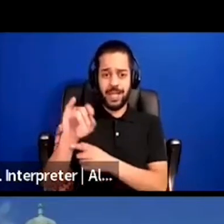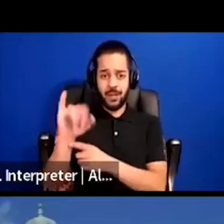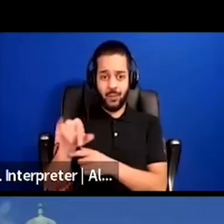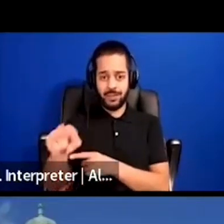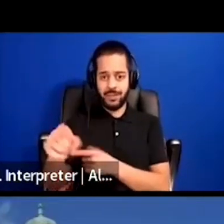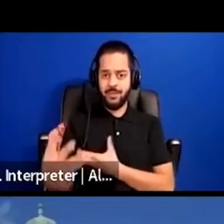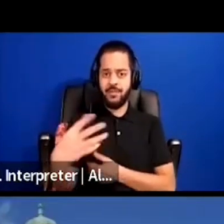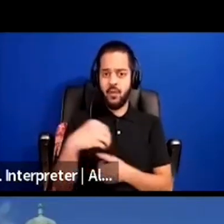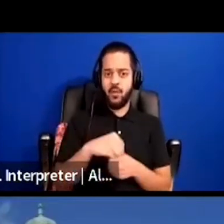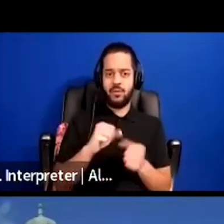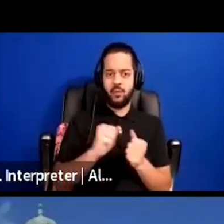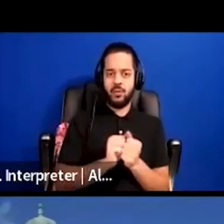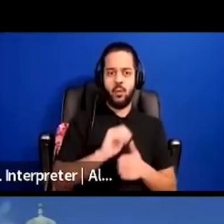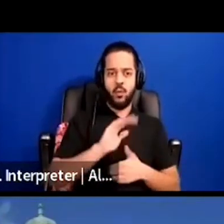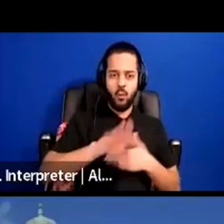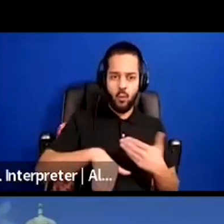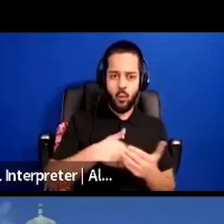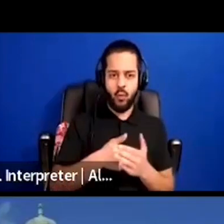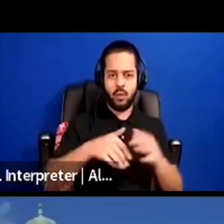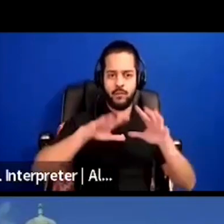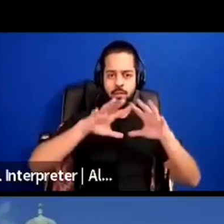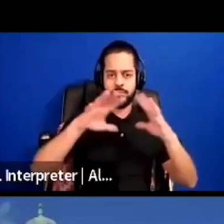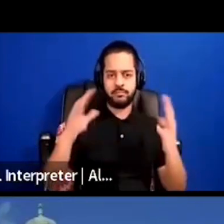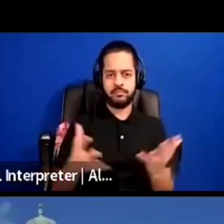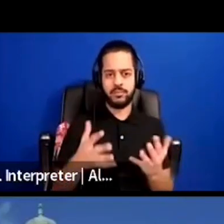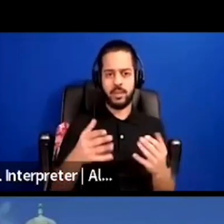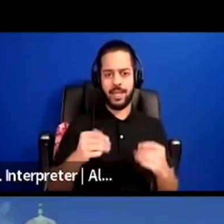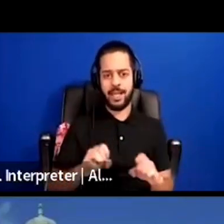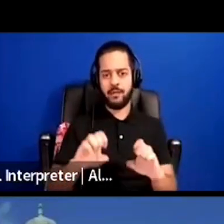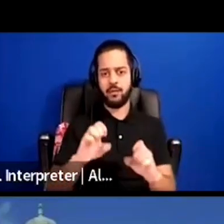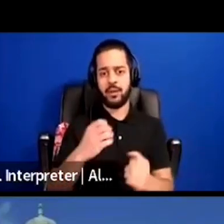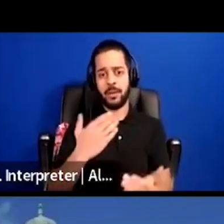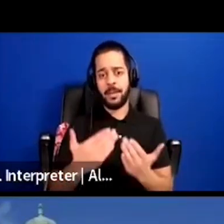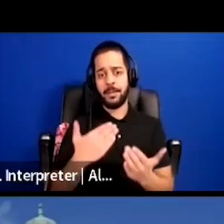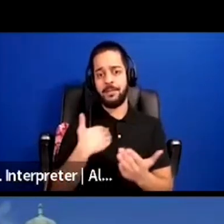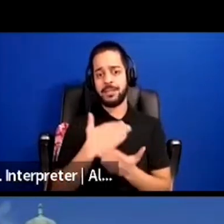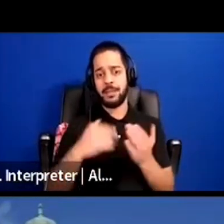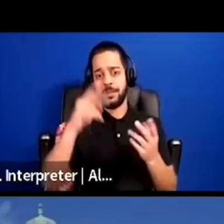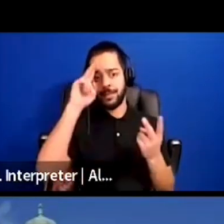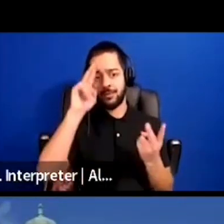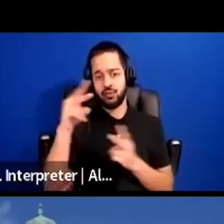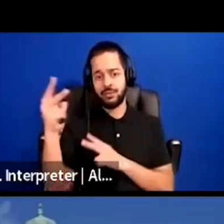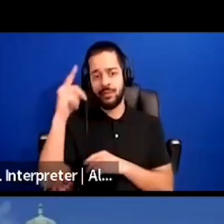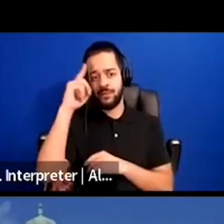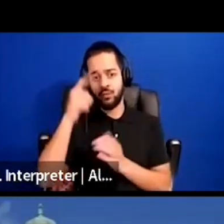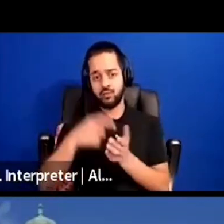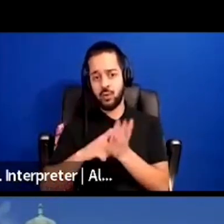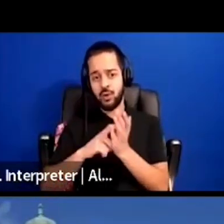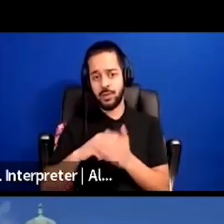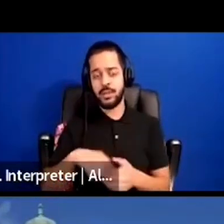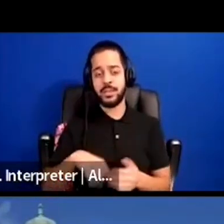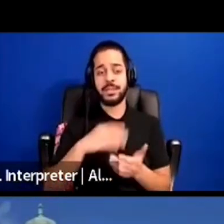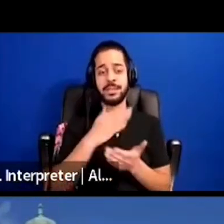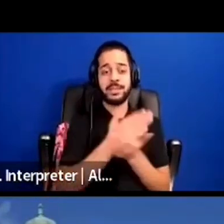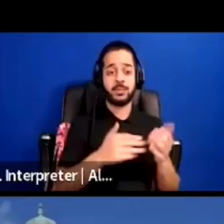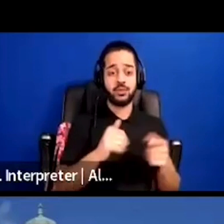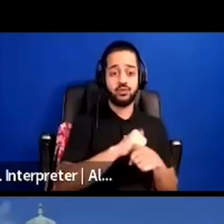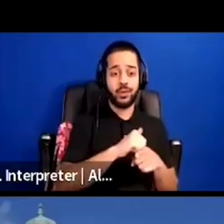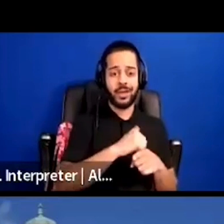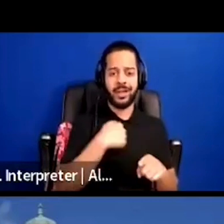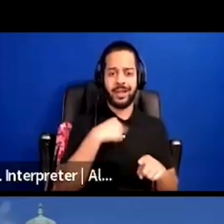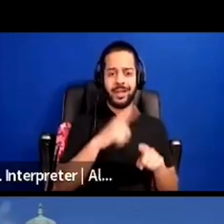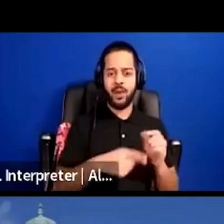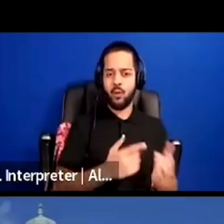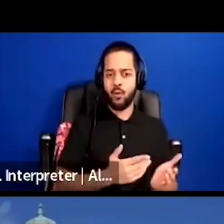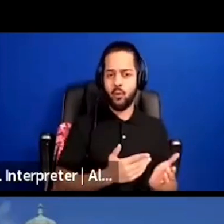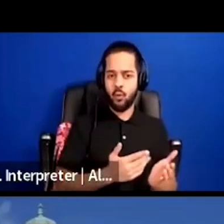of those efforts. And I think the misunderstanding around requirement, summer training, most often we can't require because